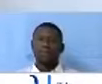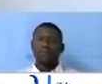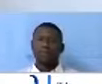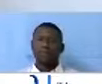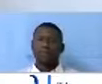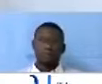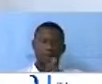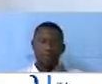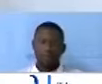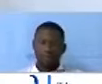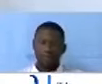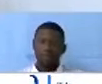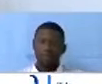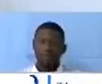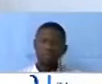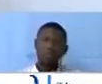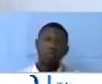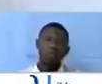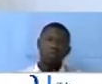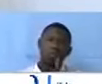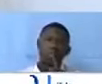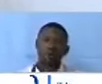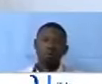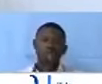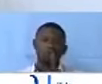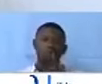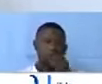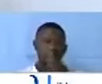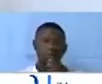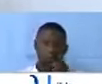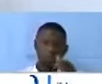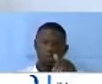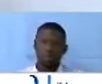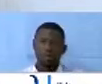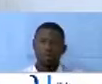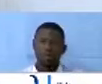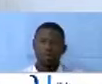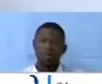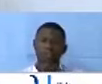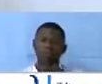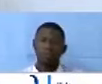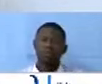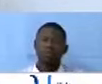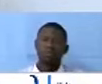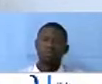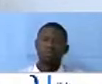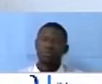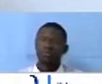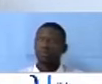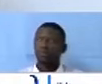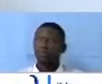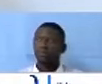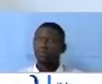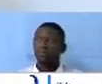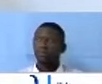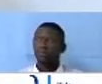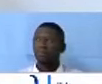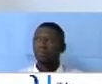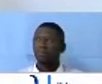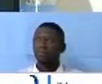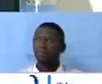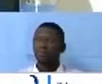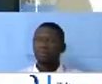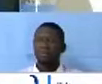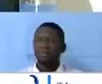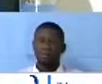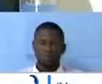And here is one who said you were involved. That I think you want the answer. You supervise. Why don't you wait for my answer? I will give